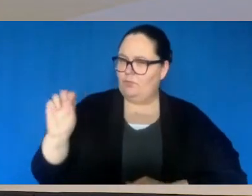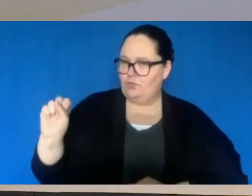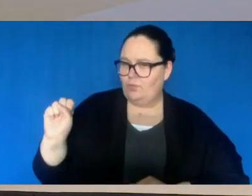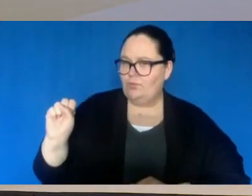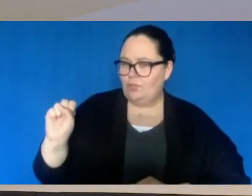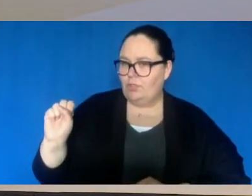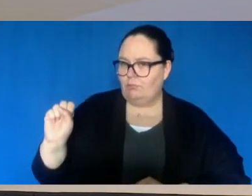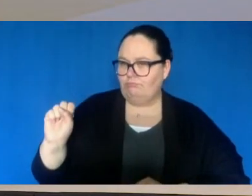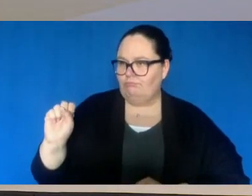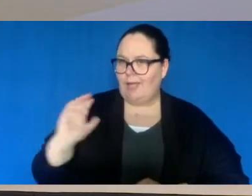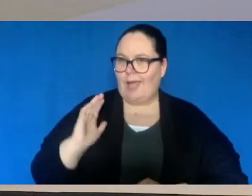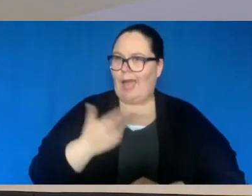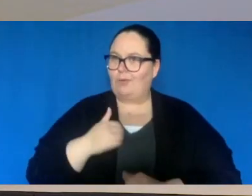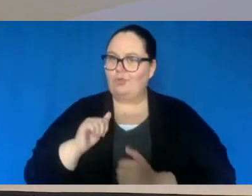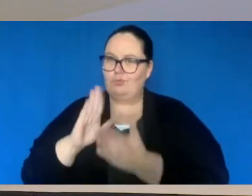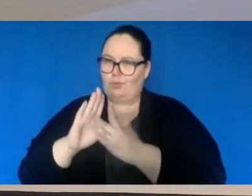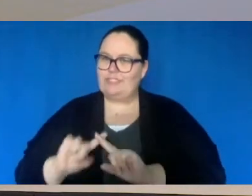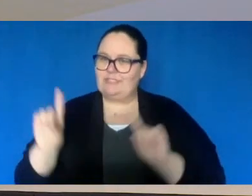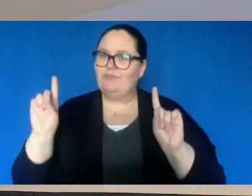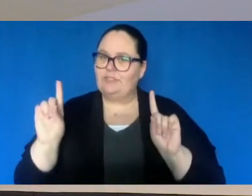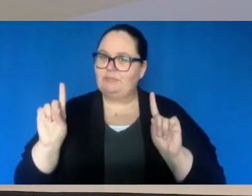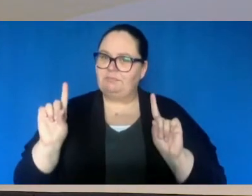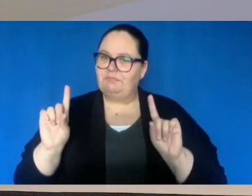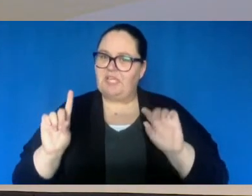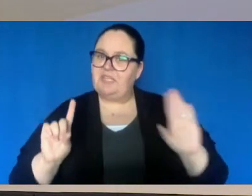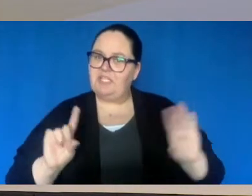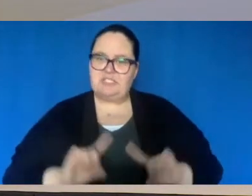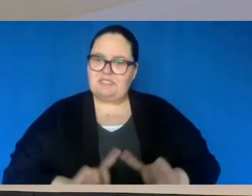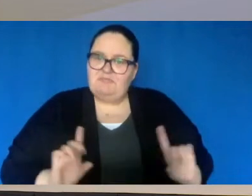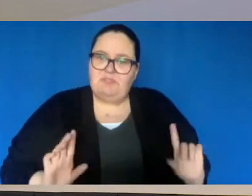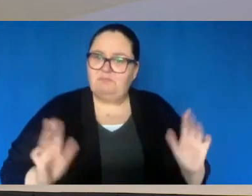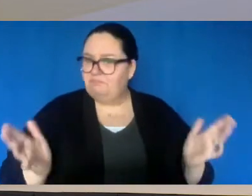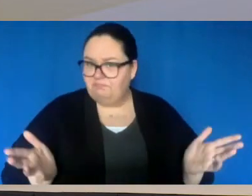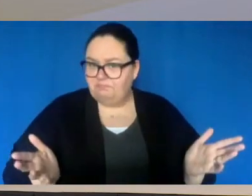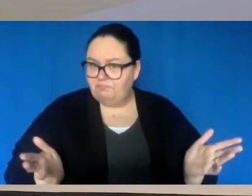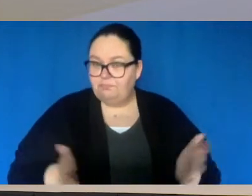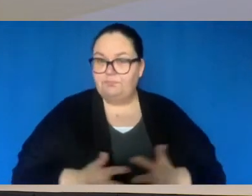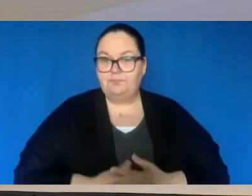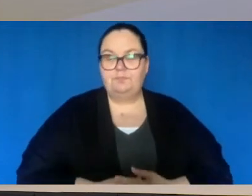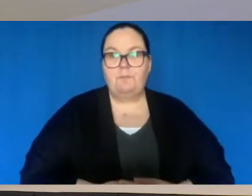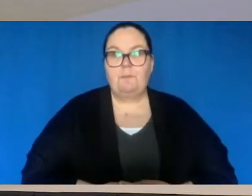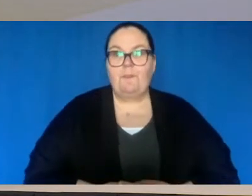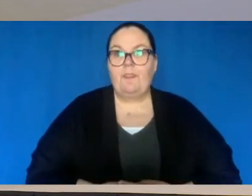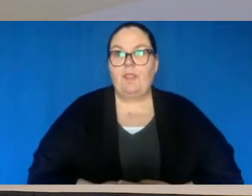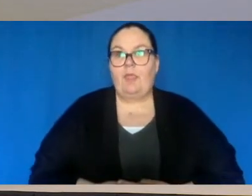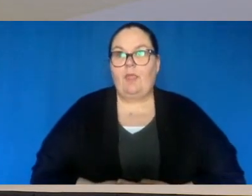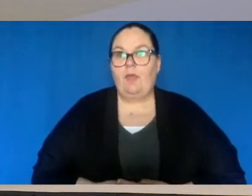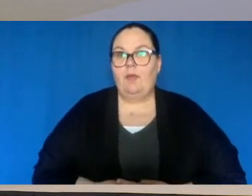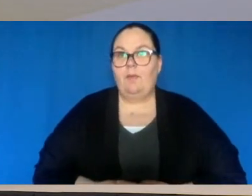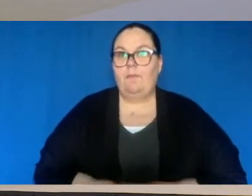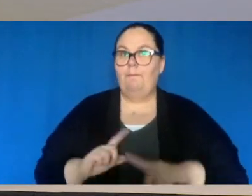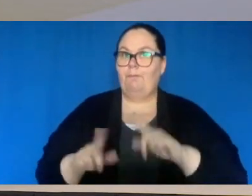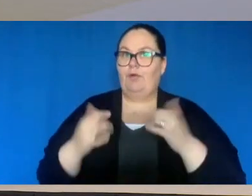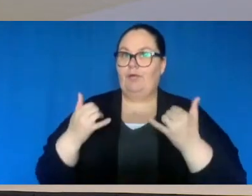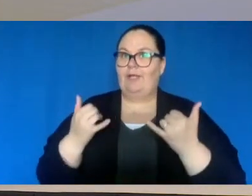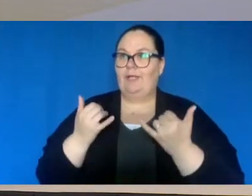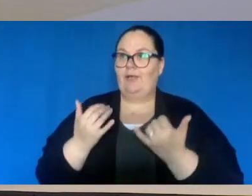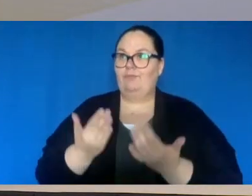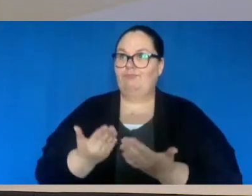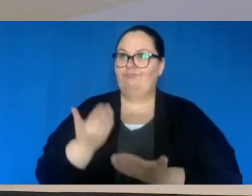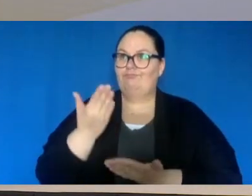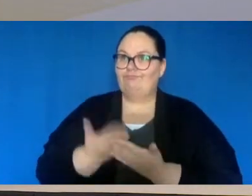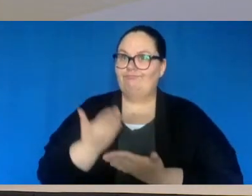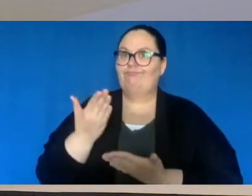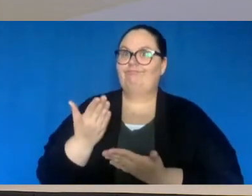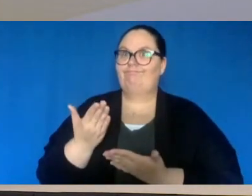have, and so I think it reinforces. For now, we need to